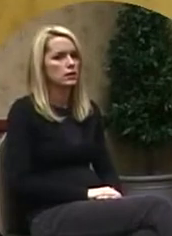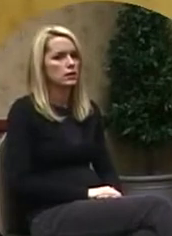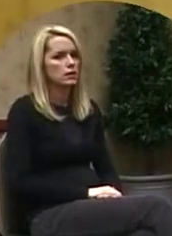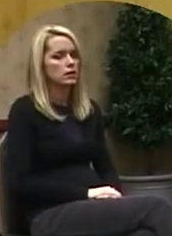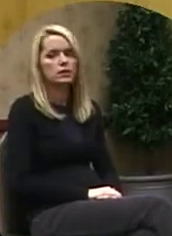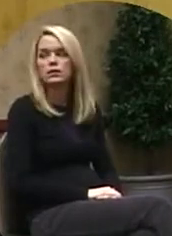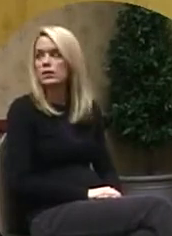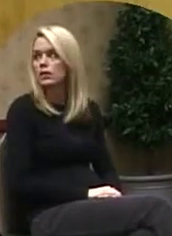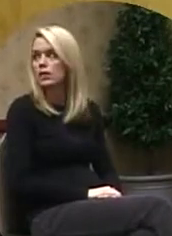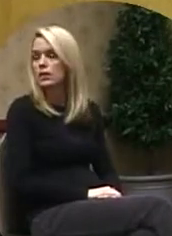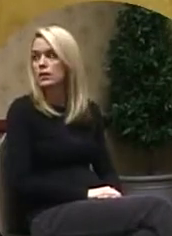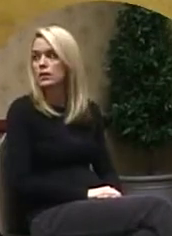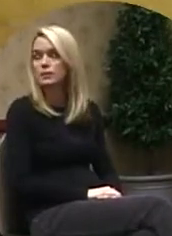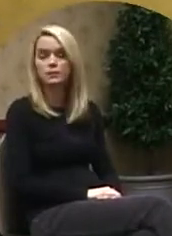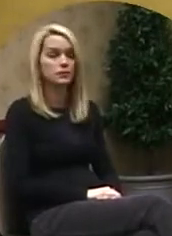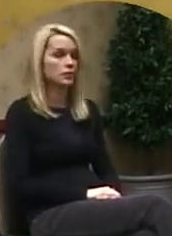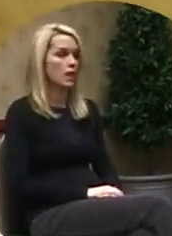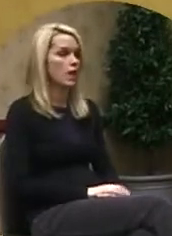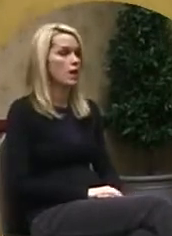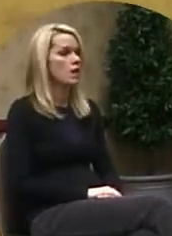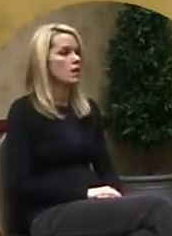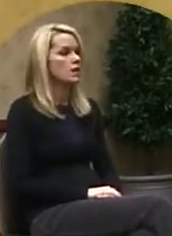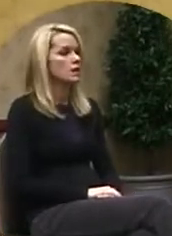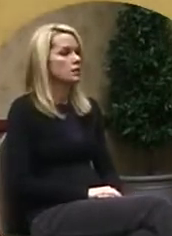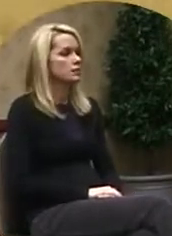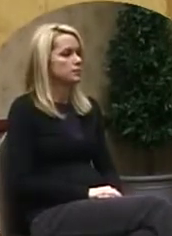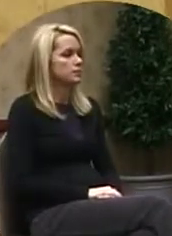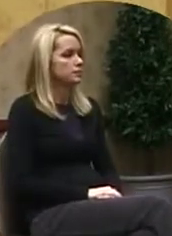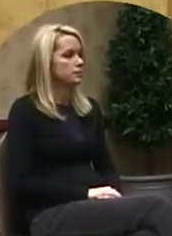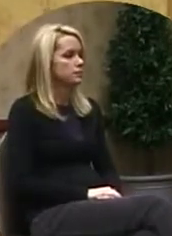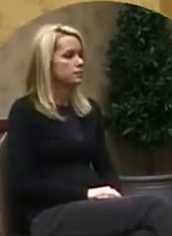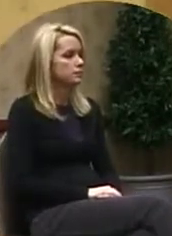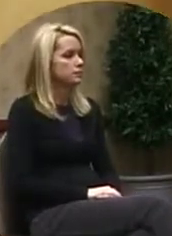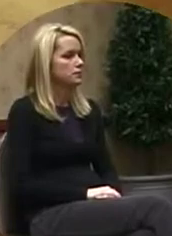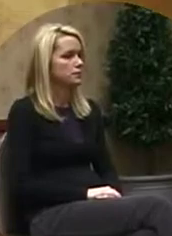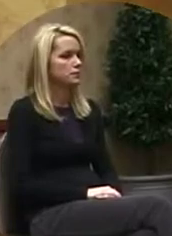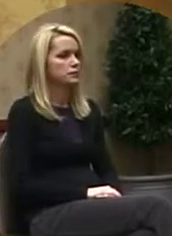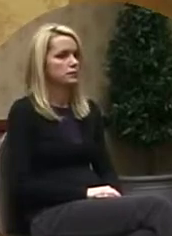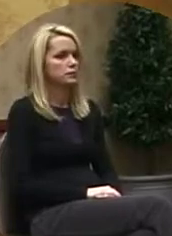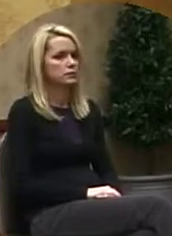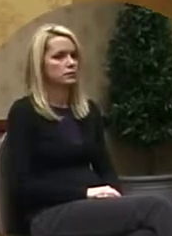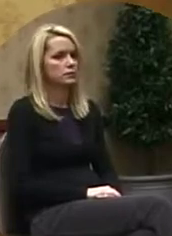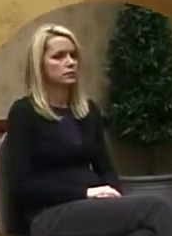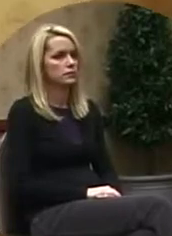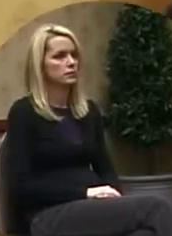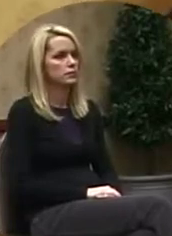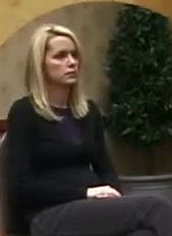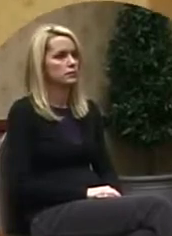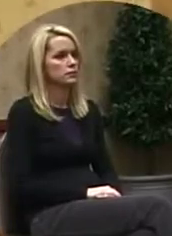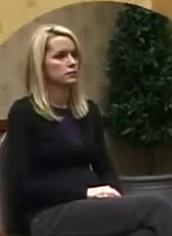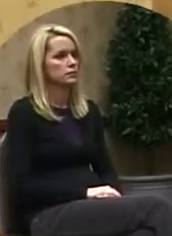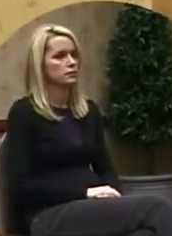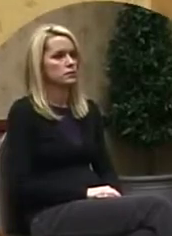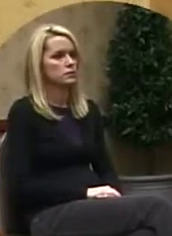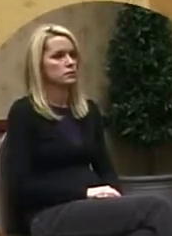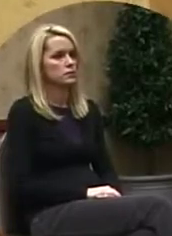The forms that you have there are called the facts, F-A-C-T-S.